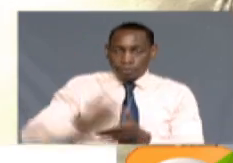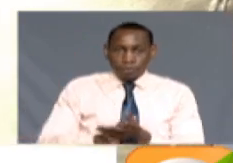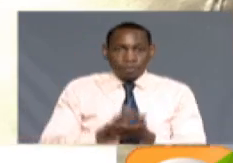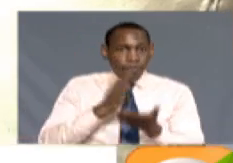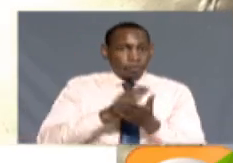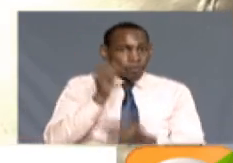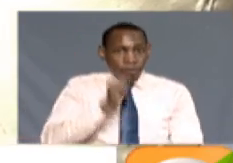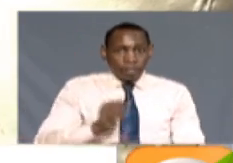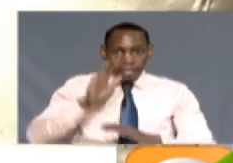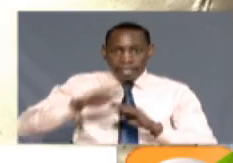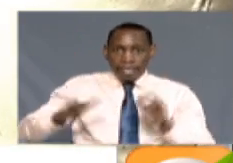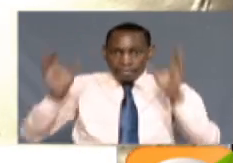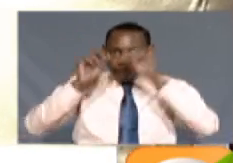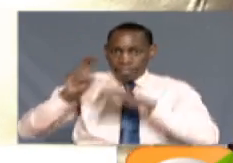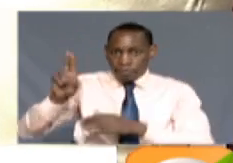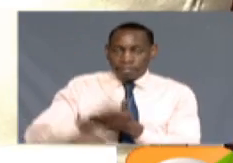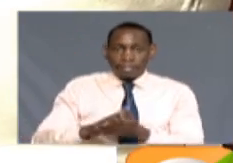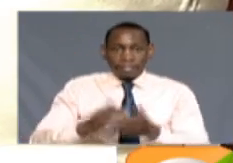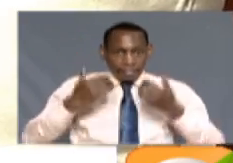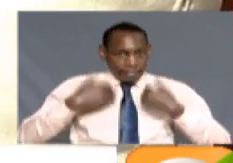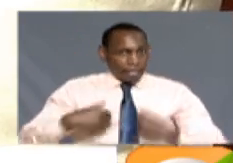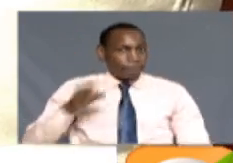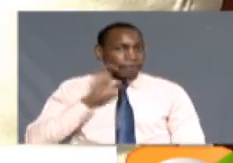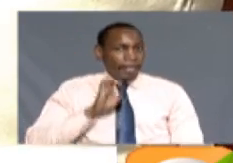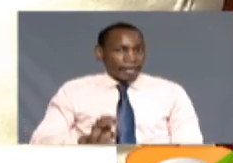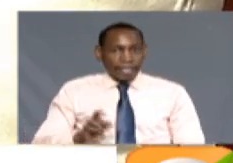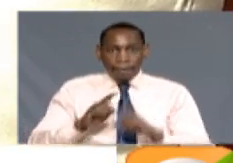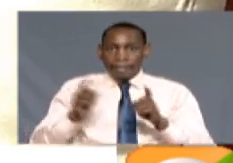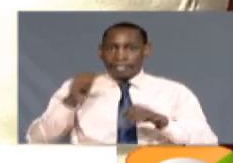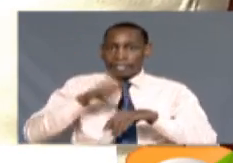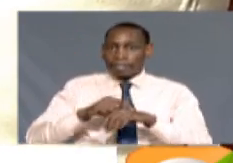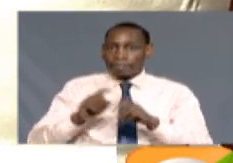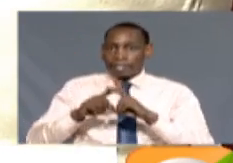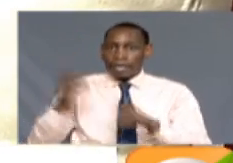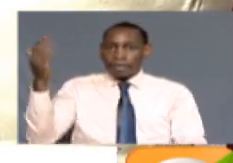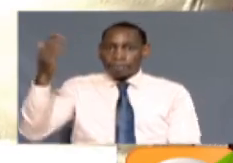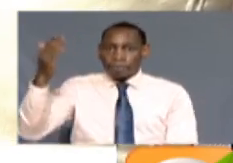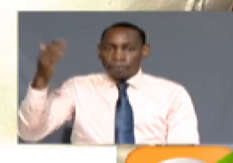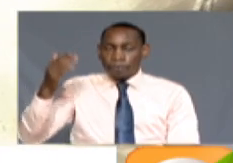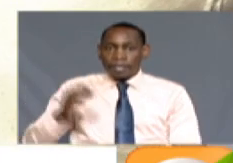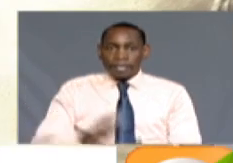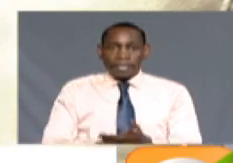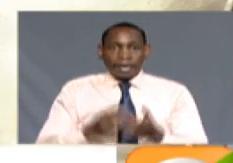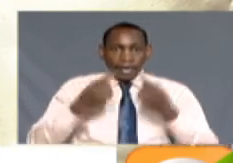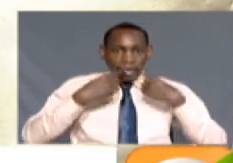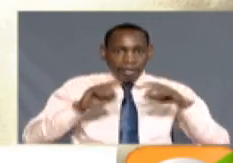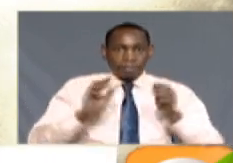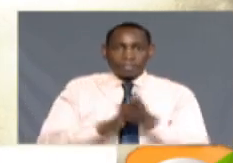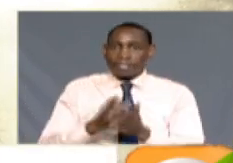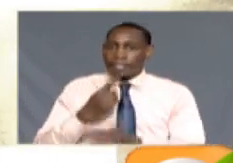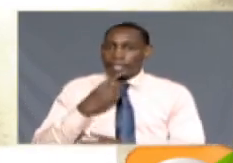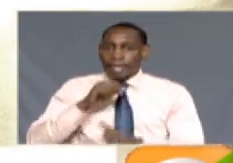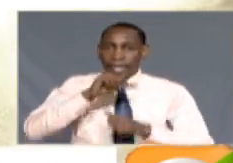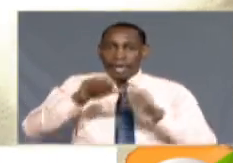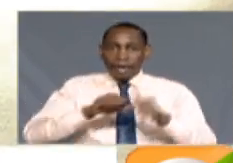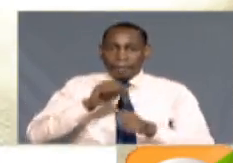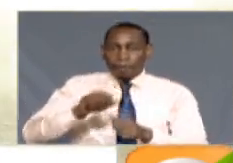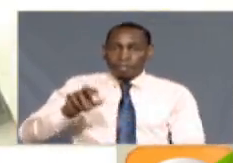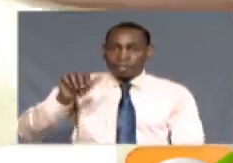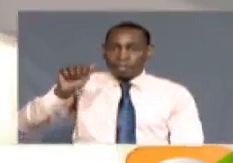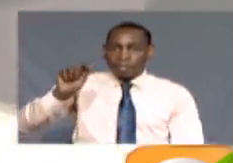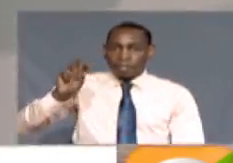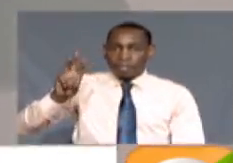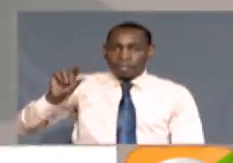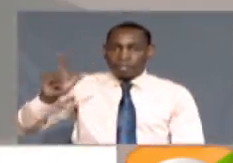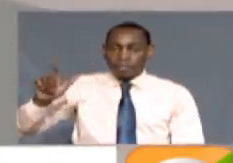him. I'm an elder. But when he started talking, he mentioned, let me tell you something about Francis Atwoli. I stood